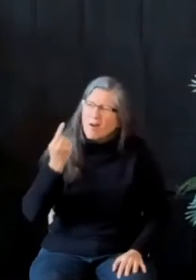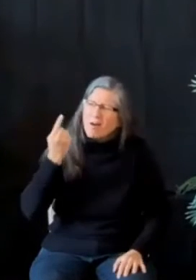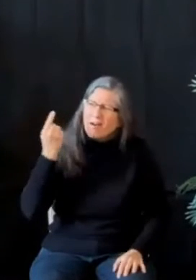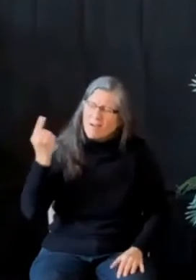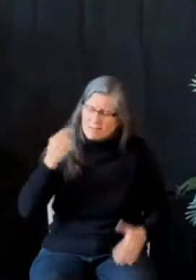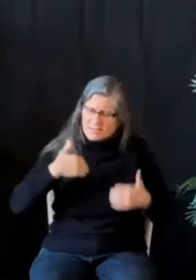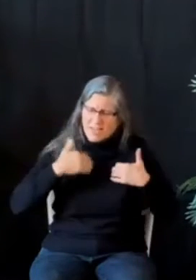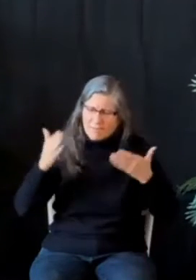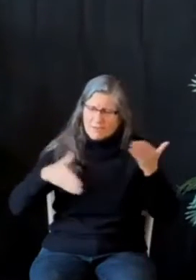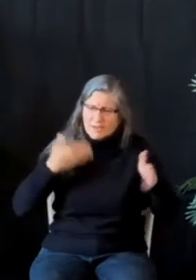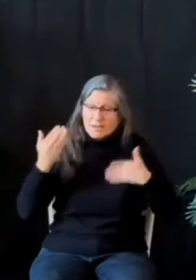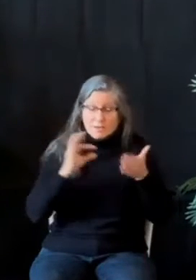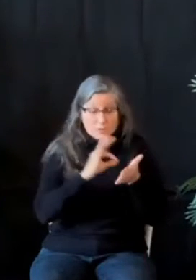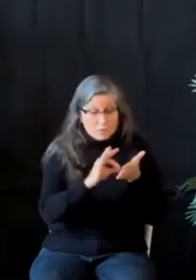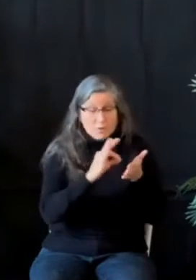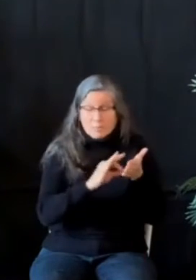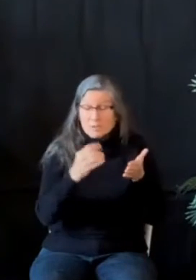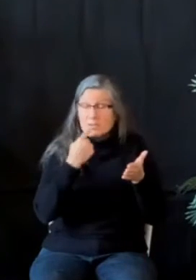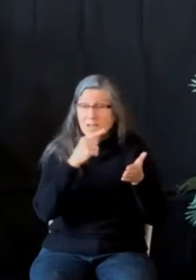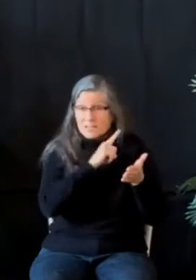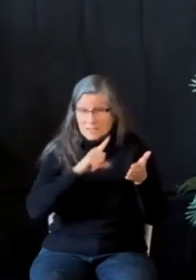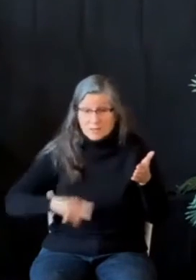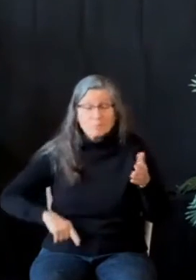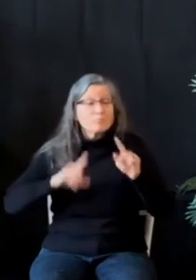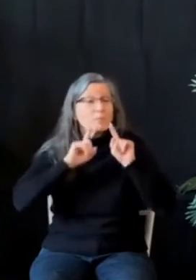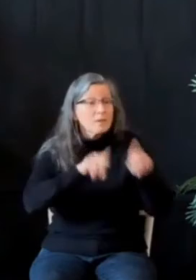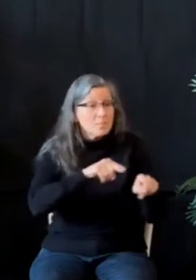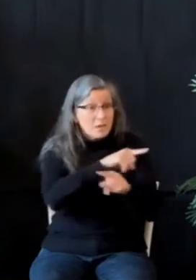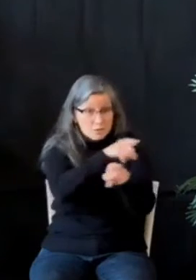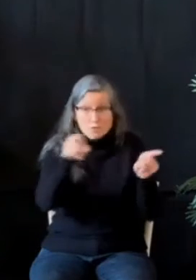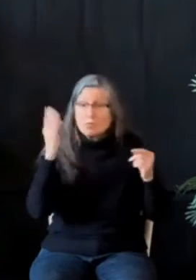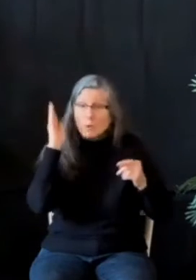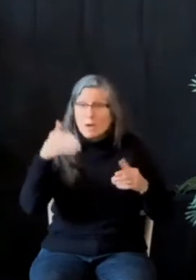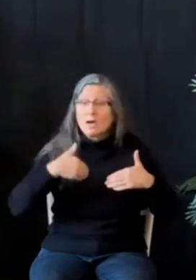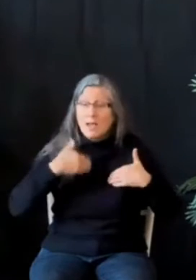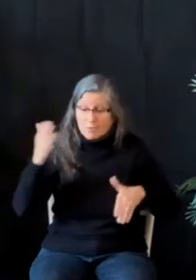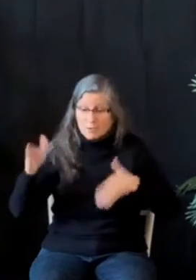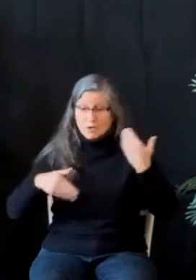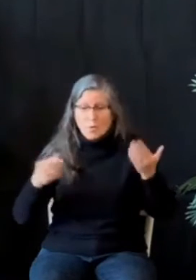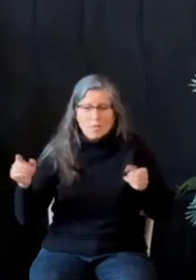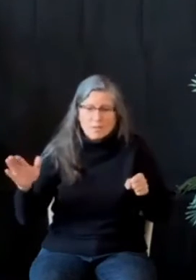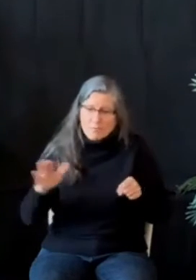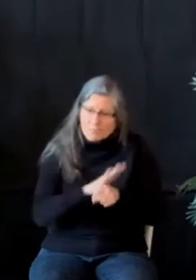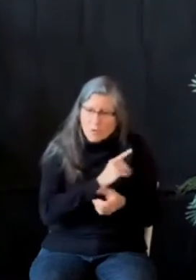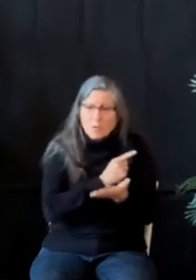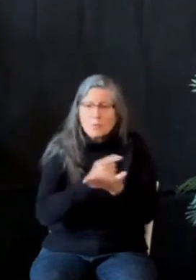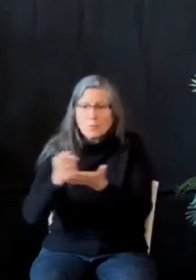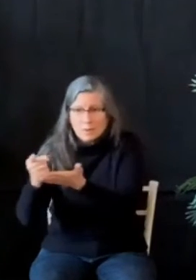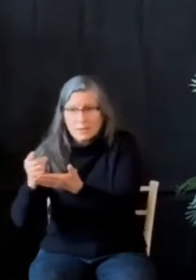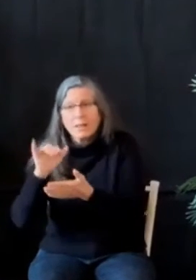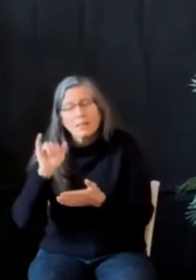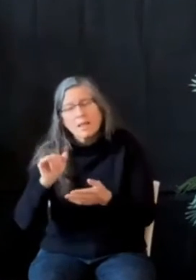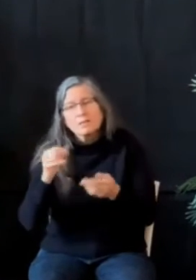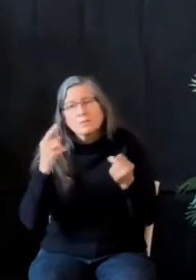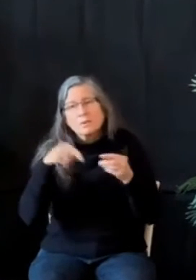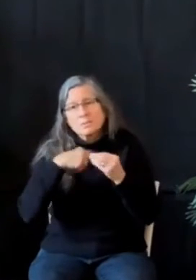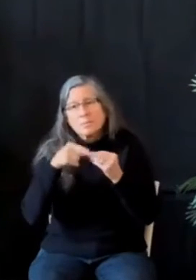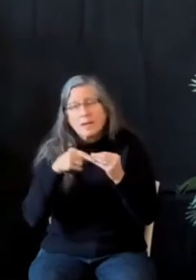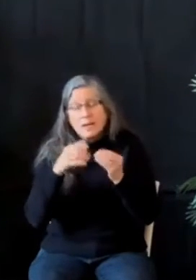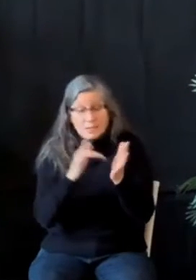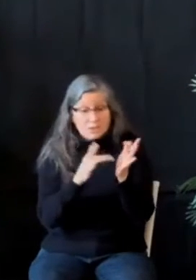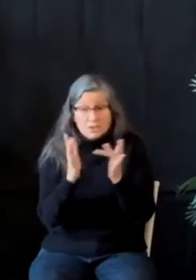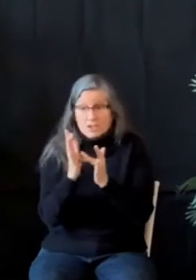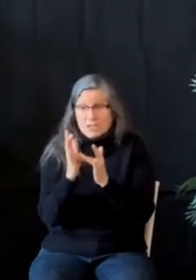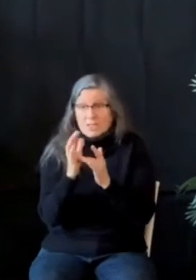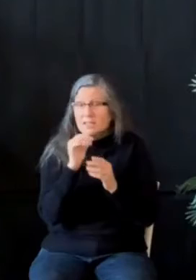The scripture says, the Lord says, I command you that you will have joy all this week. And so that's what it was all about. And you know, Jesus, he didn't